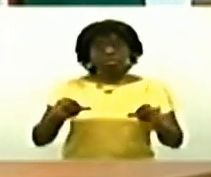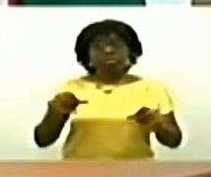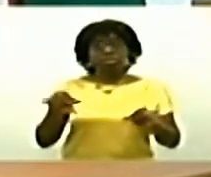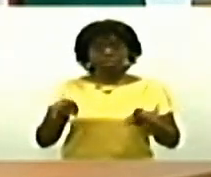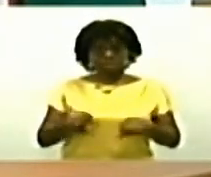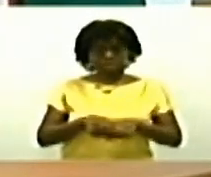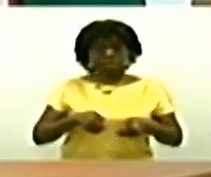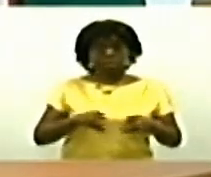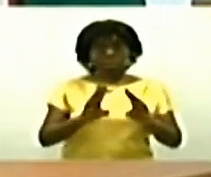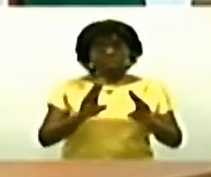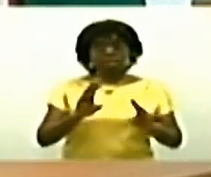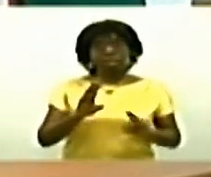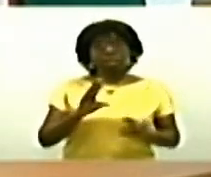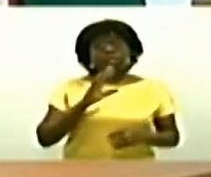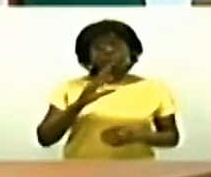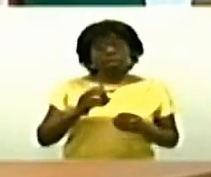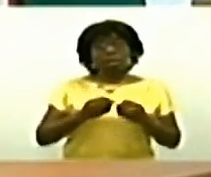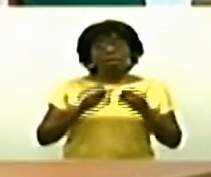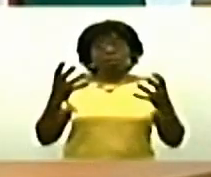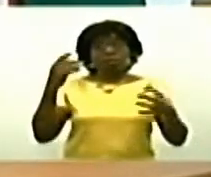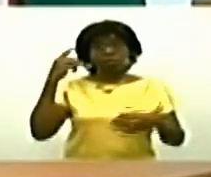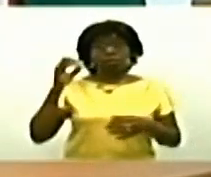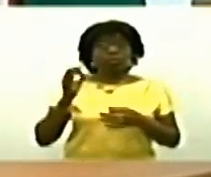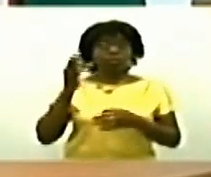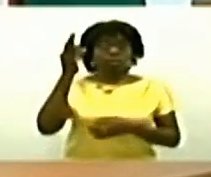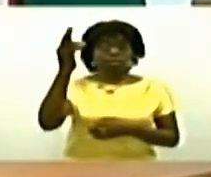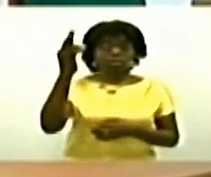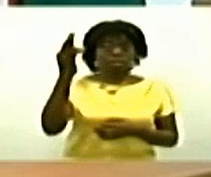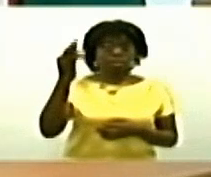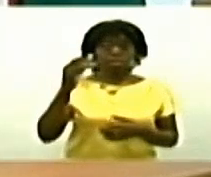I think it speaks a lot for the future.